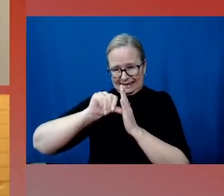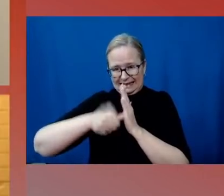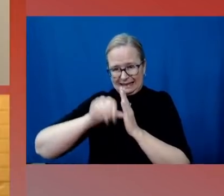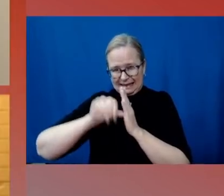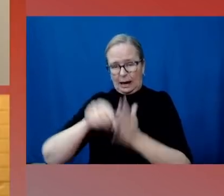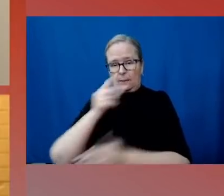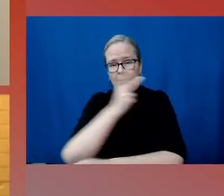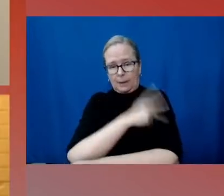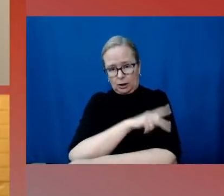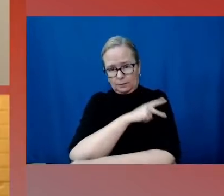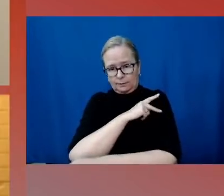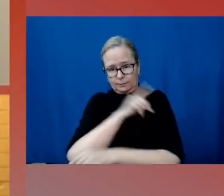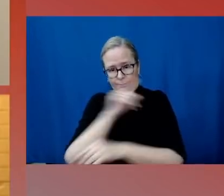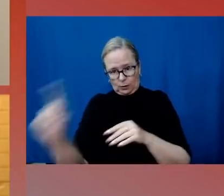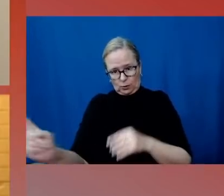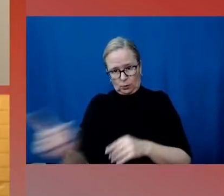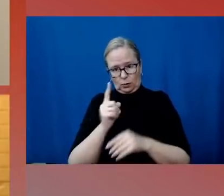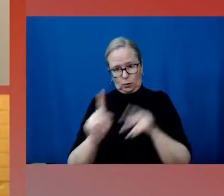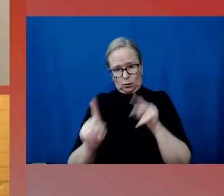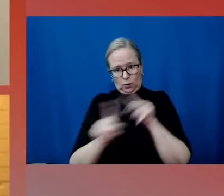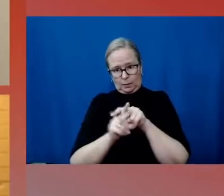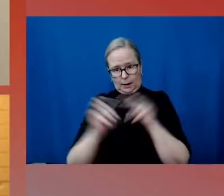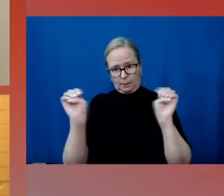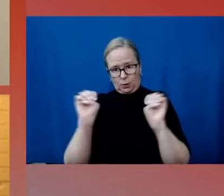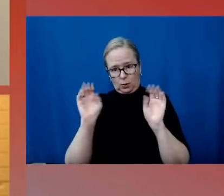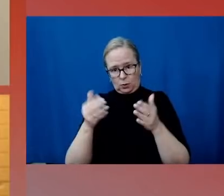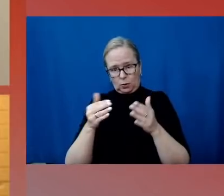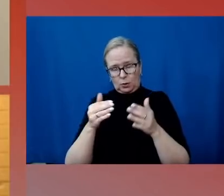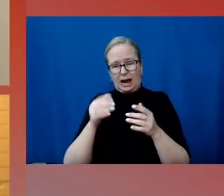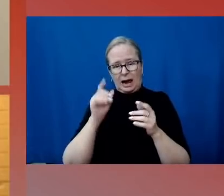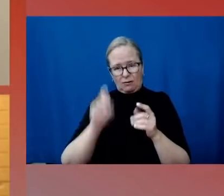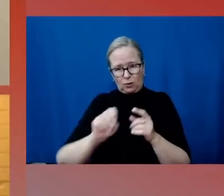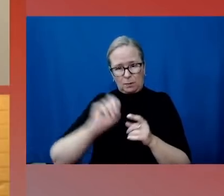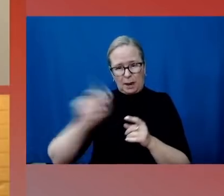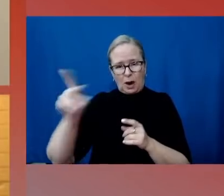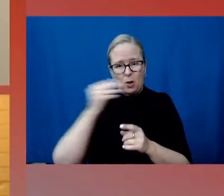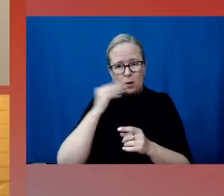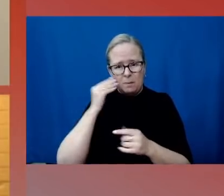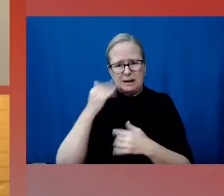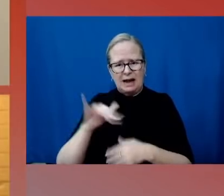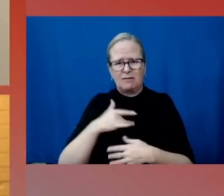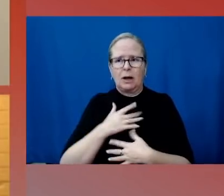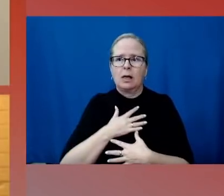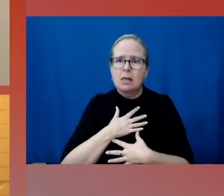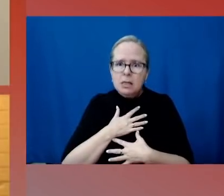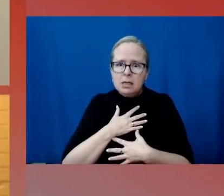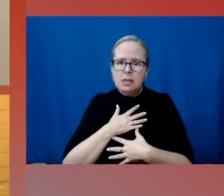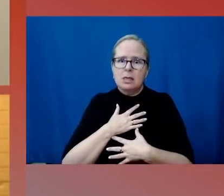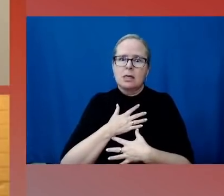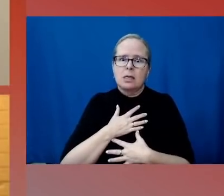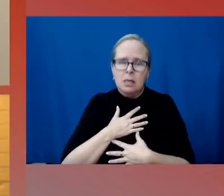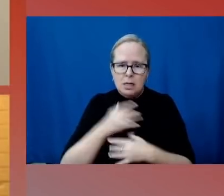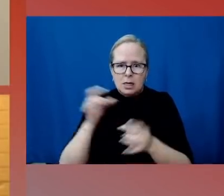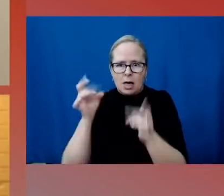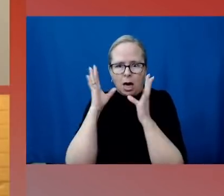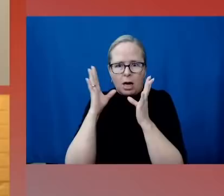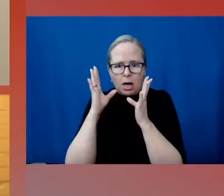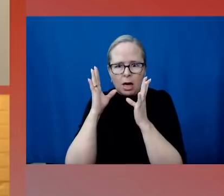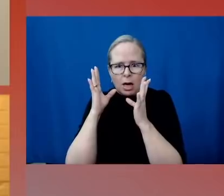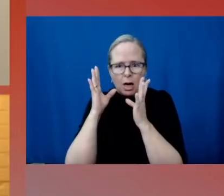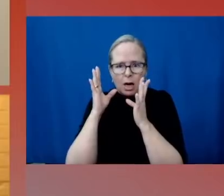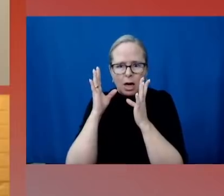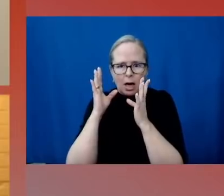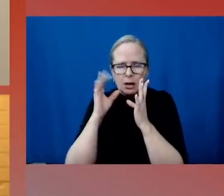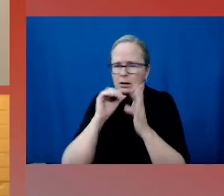stress this again. When I see patients in the emerge that are well enough that can still go home, they still feel terrible. Like they really,